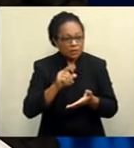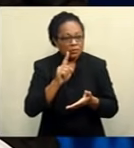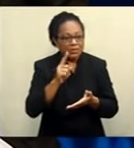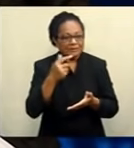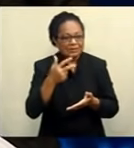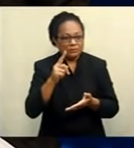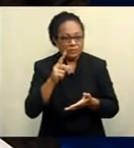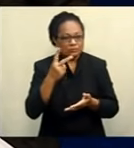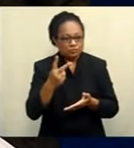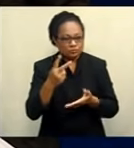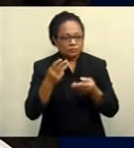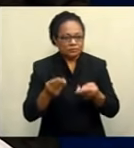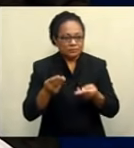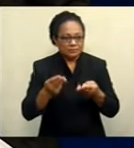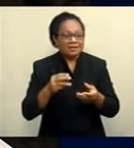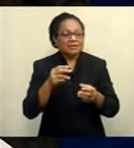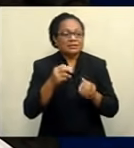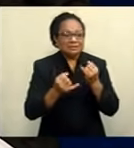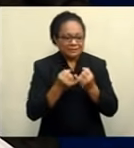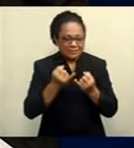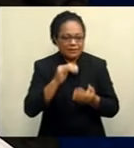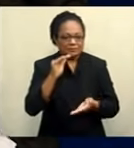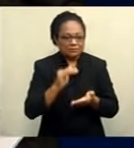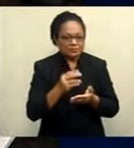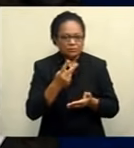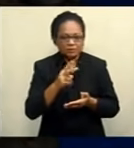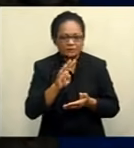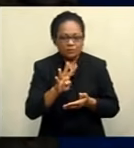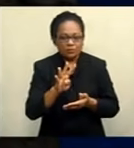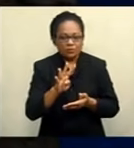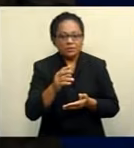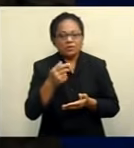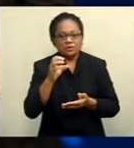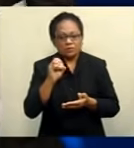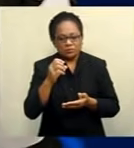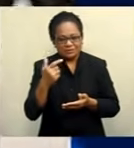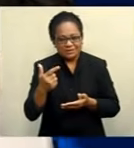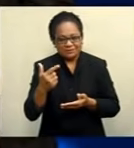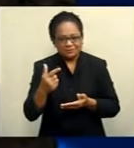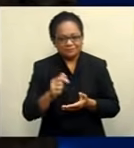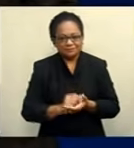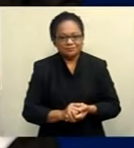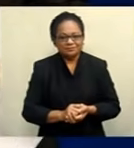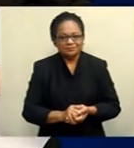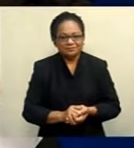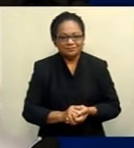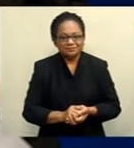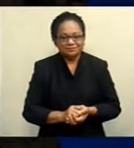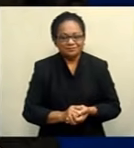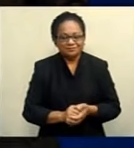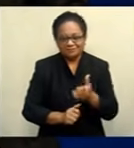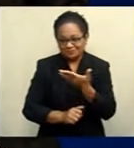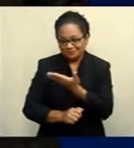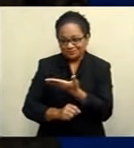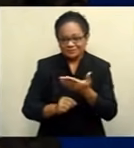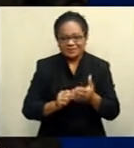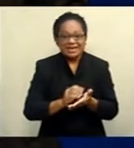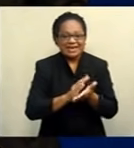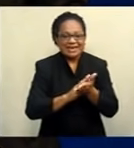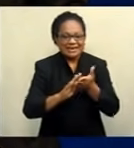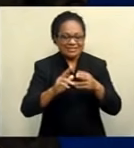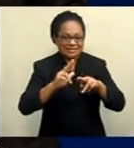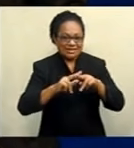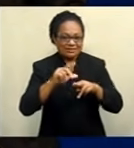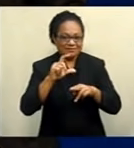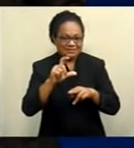per ounce. And silver also declined, closing at $24.07 per ounce. And we now join Sharon from HFC Bank to